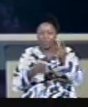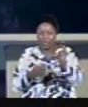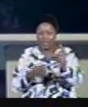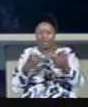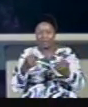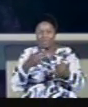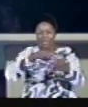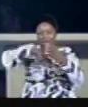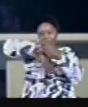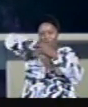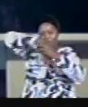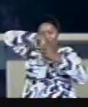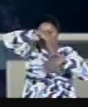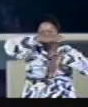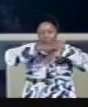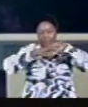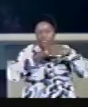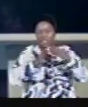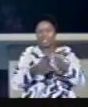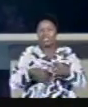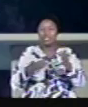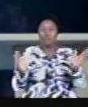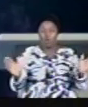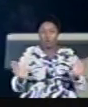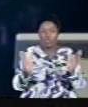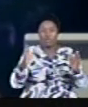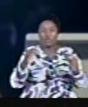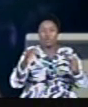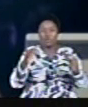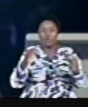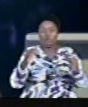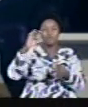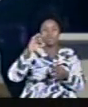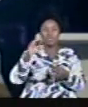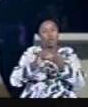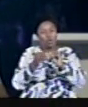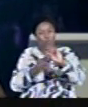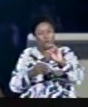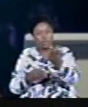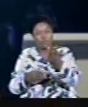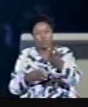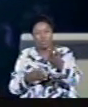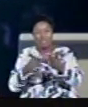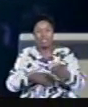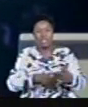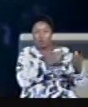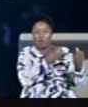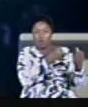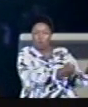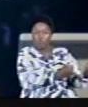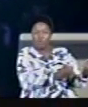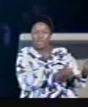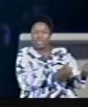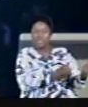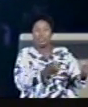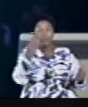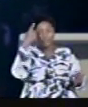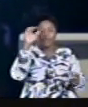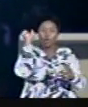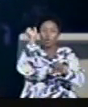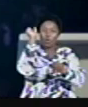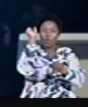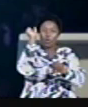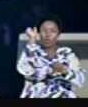the Spirit. Number two, the courage for conquering in the